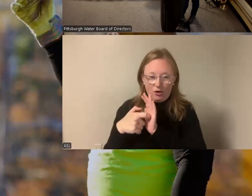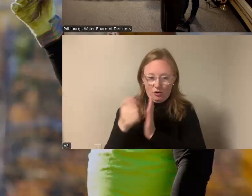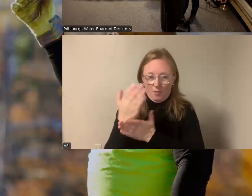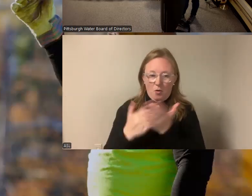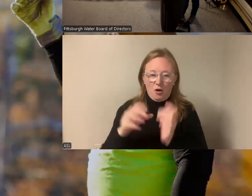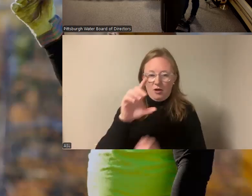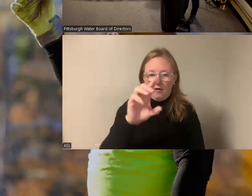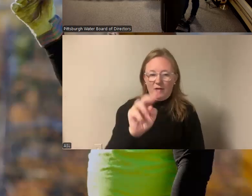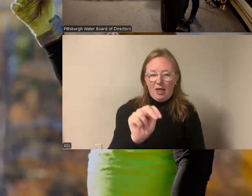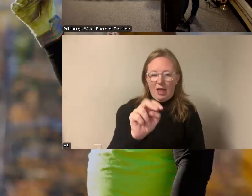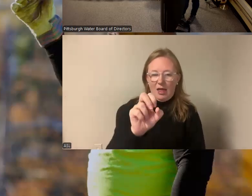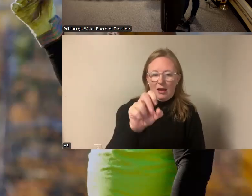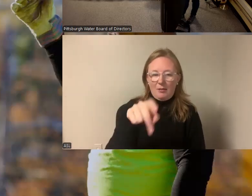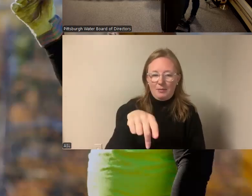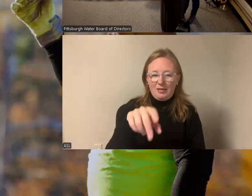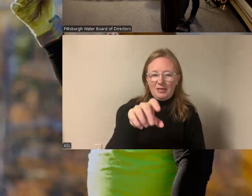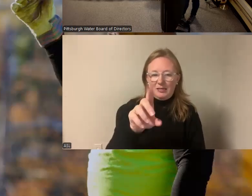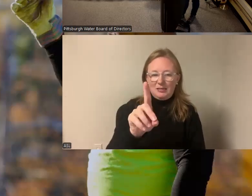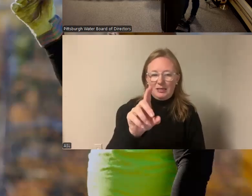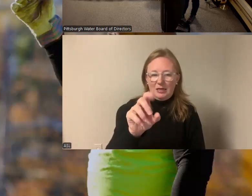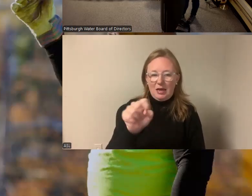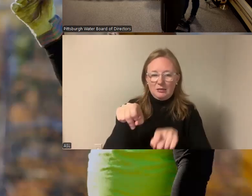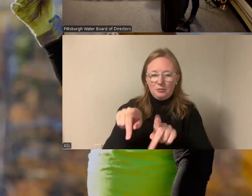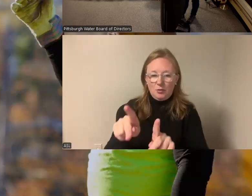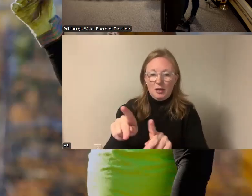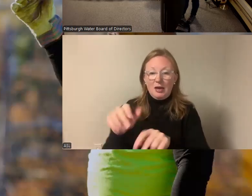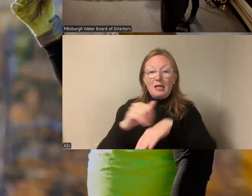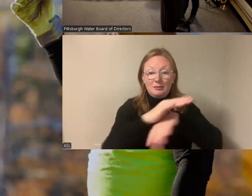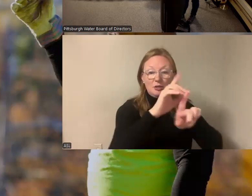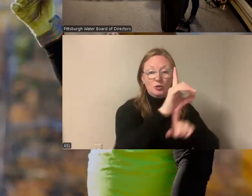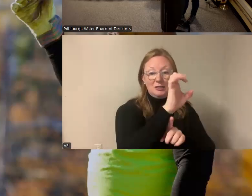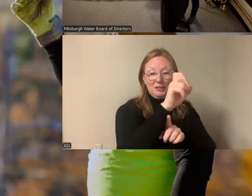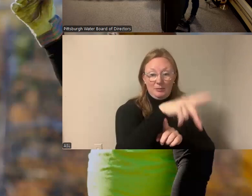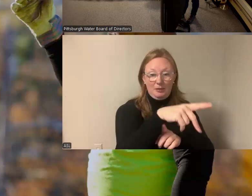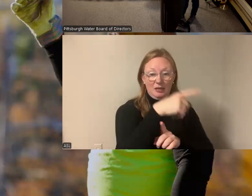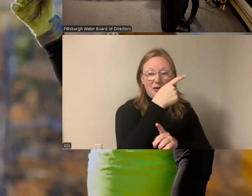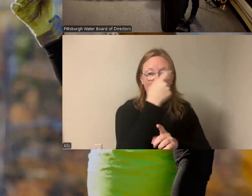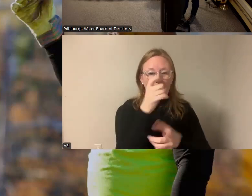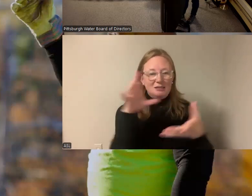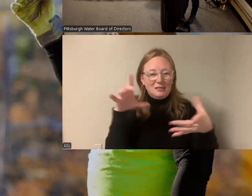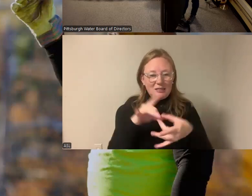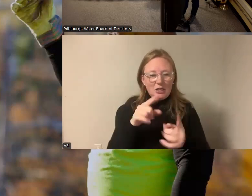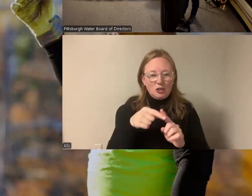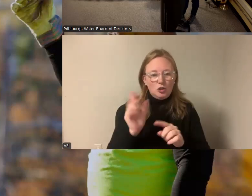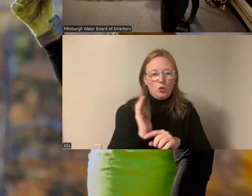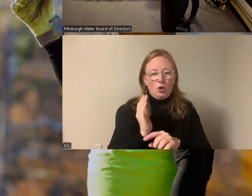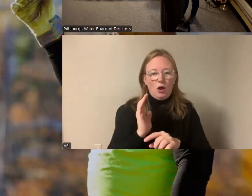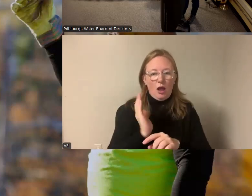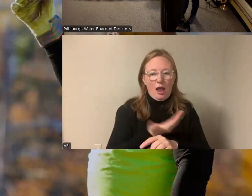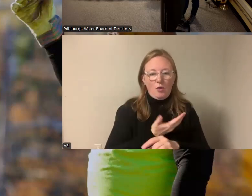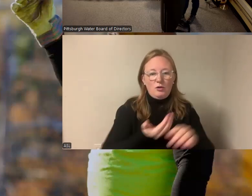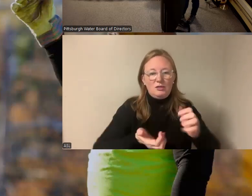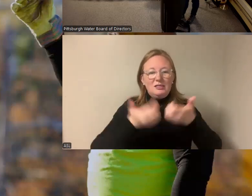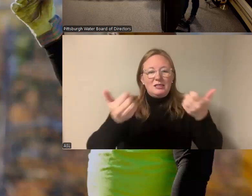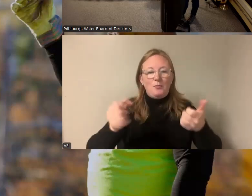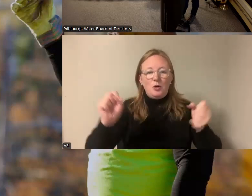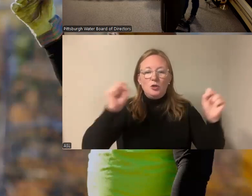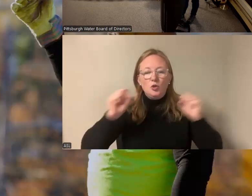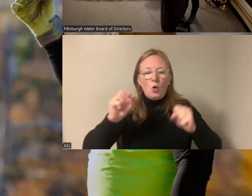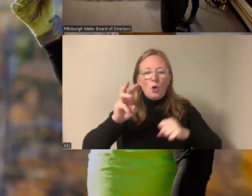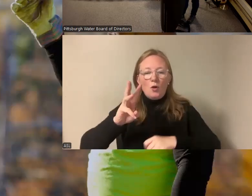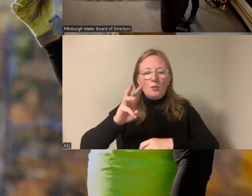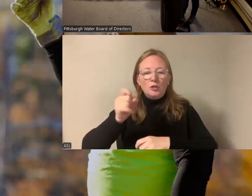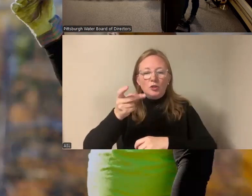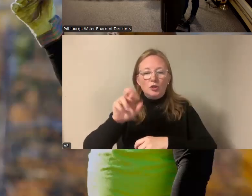submitted to DEP to provide an update on all of our separate storm sewer related activities in conjunction with operating and